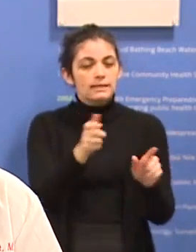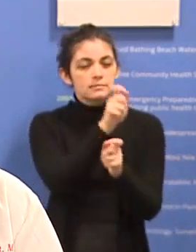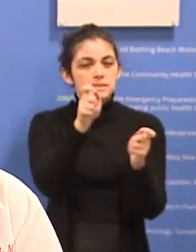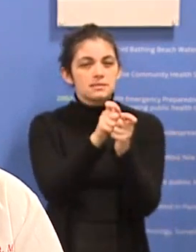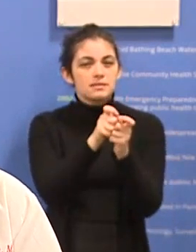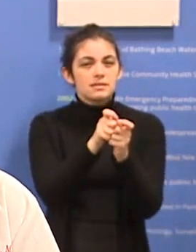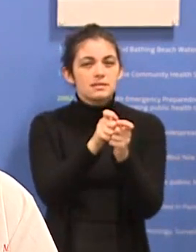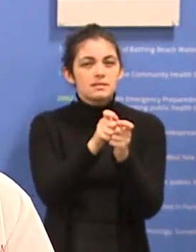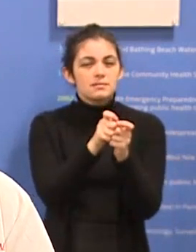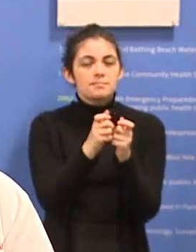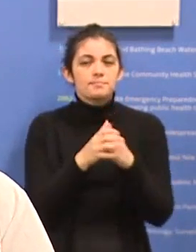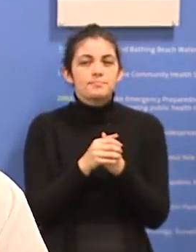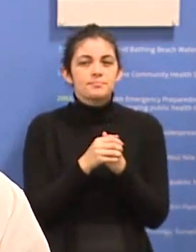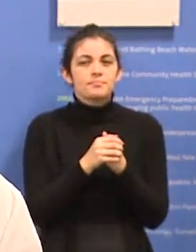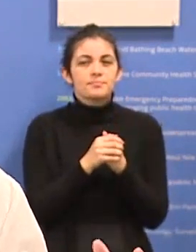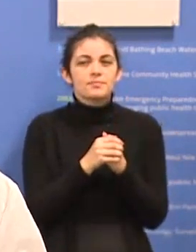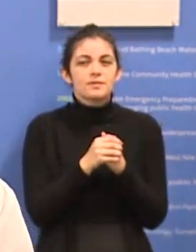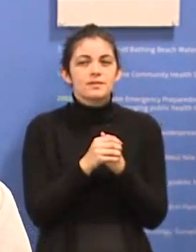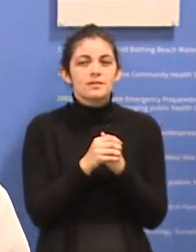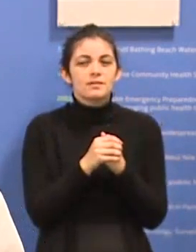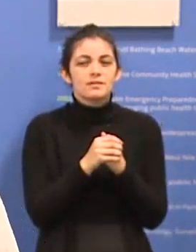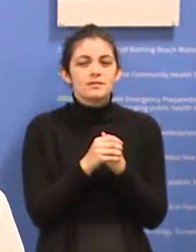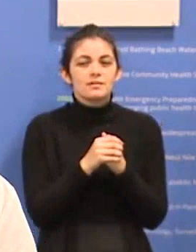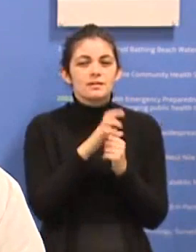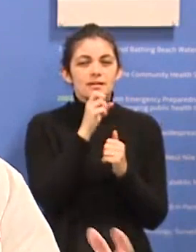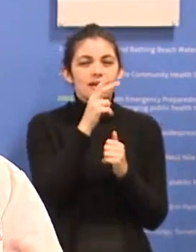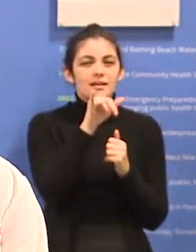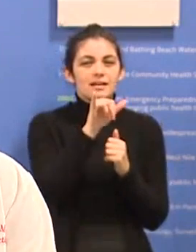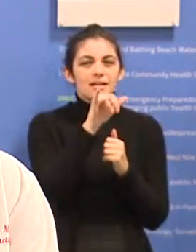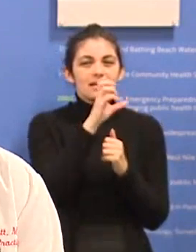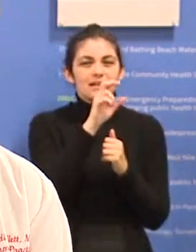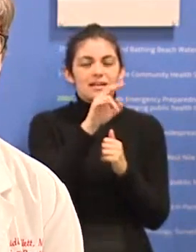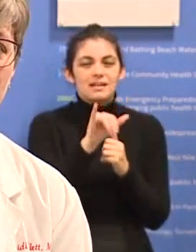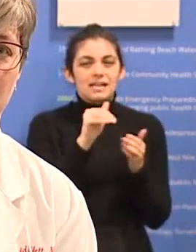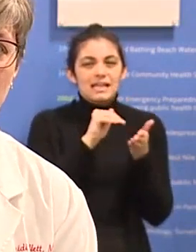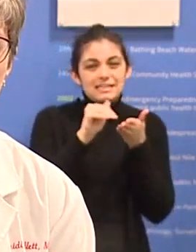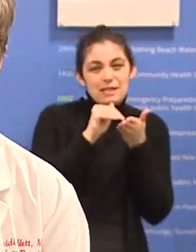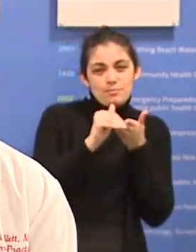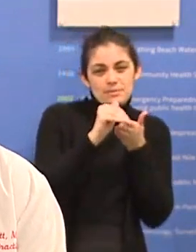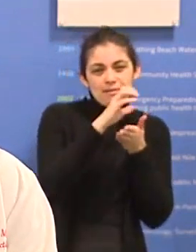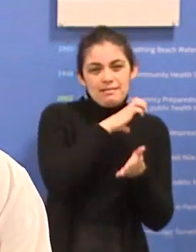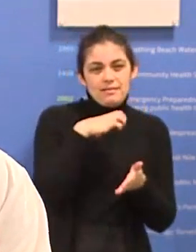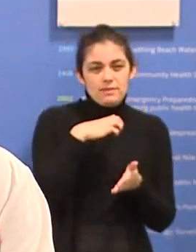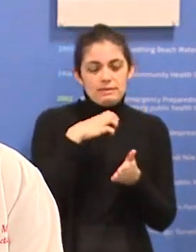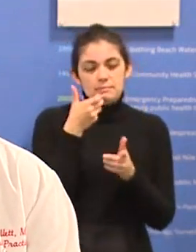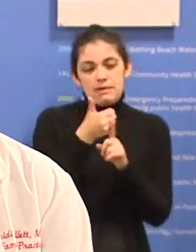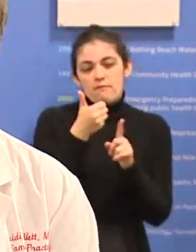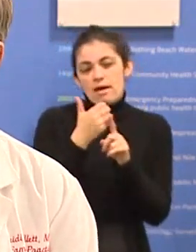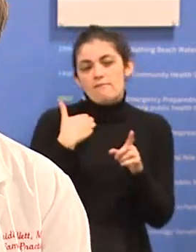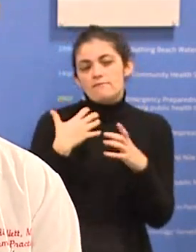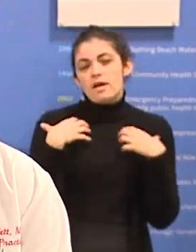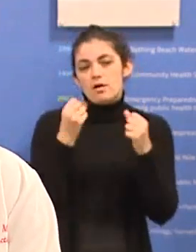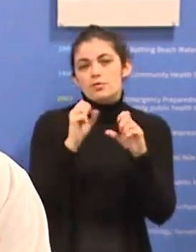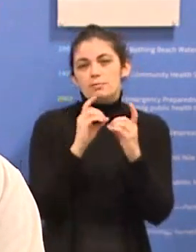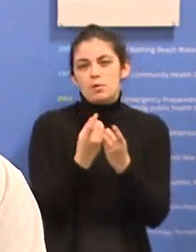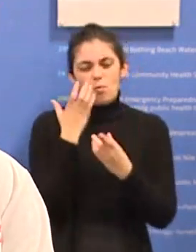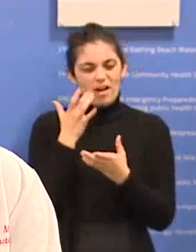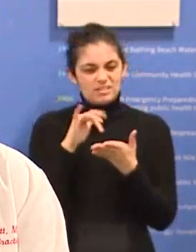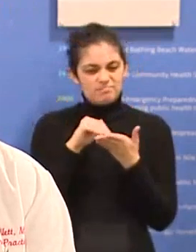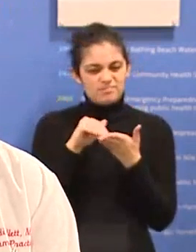specific so our jurisdiction is the Cuyahoga County, except for the city of Cleveland, who has their own health department. So why are we